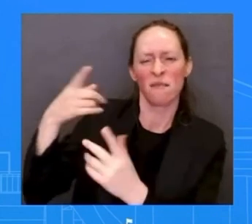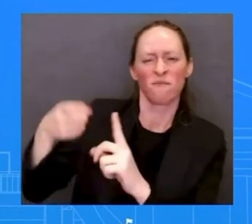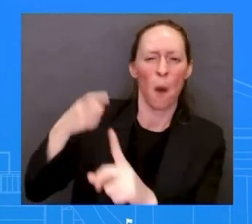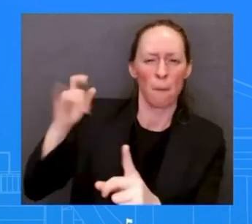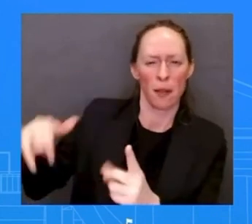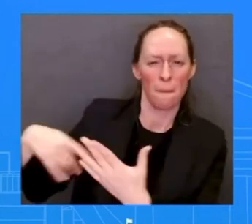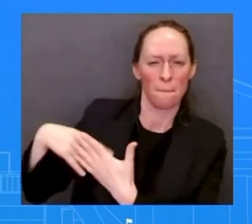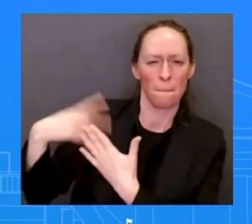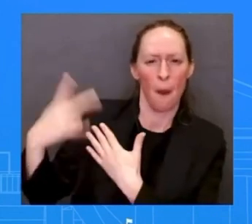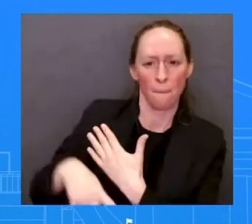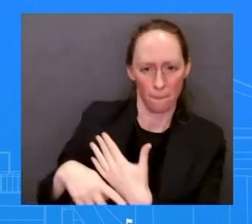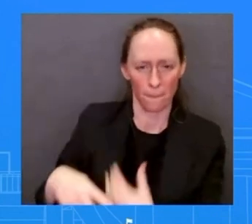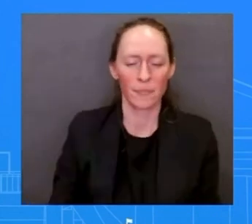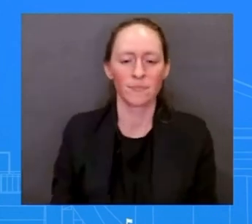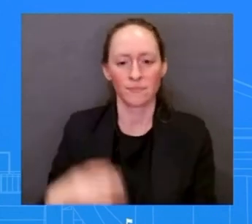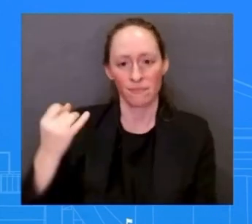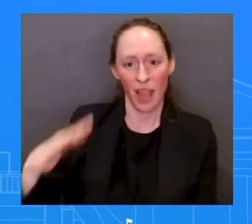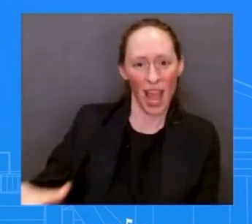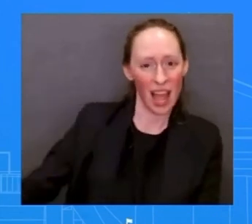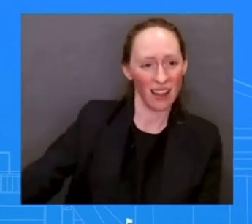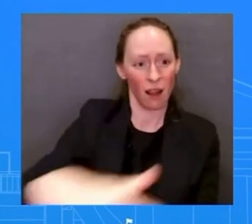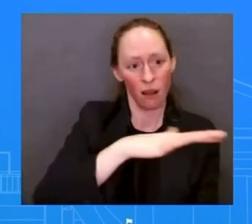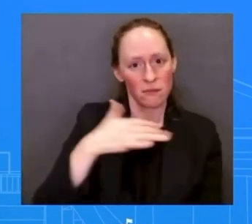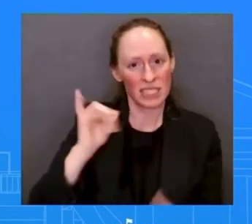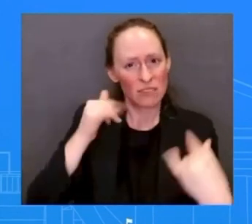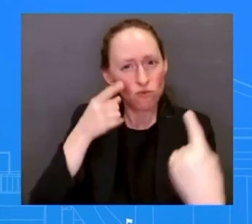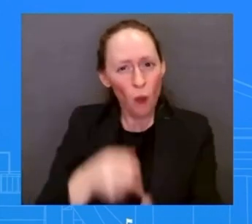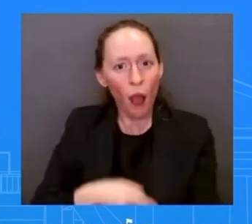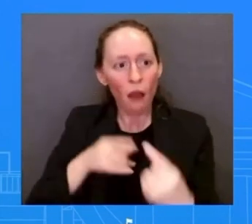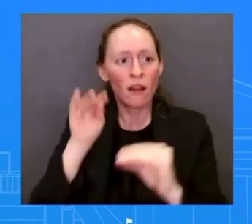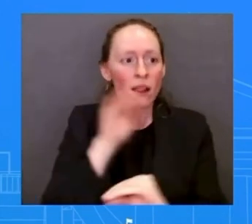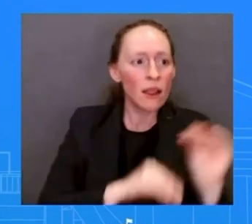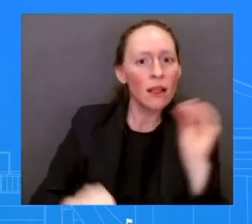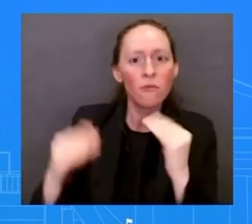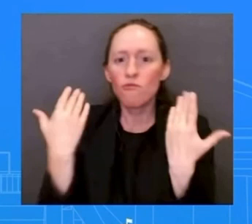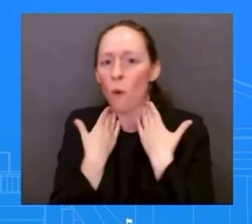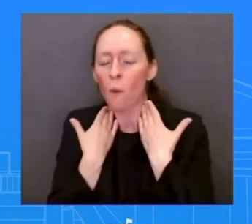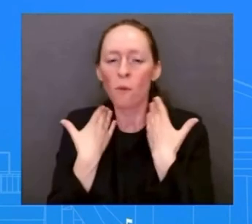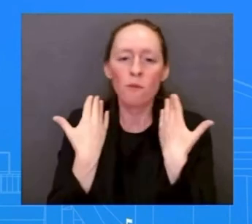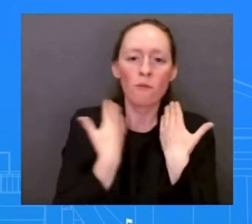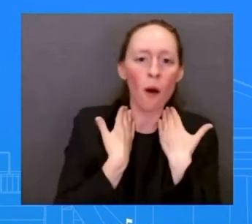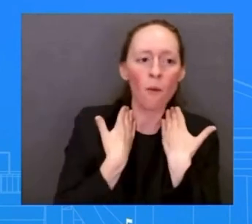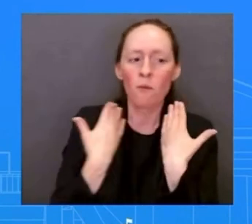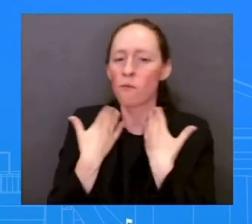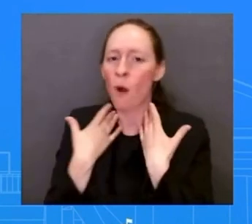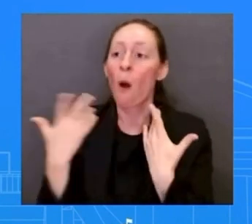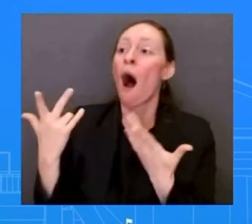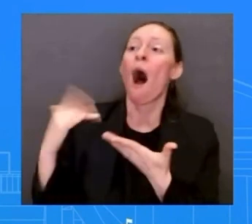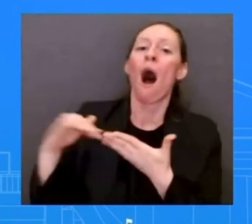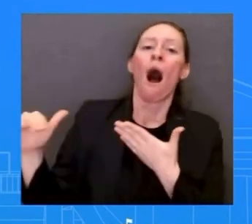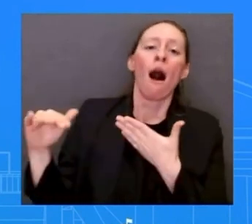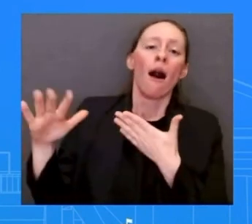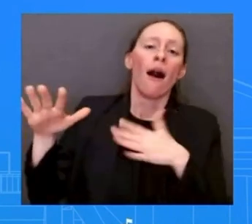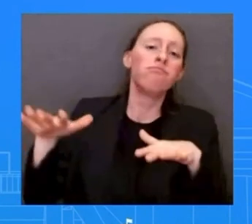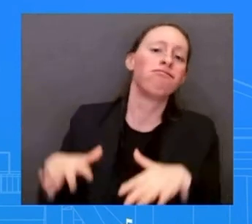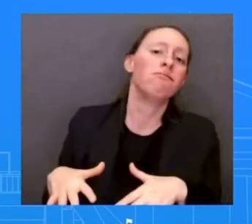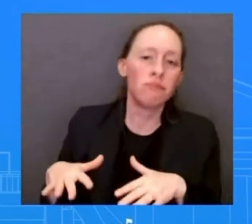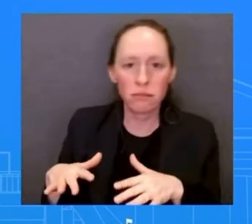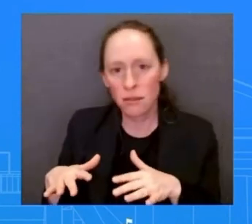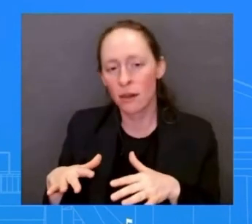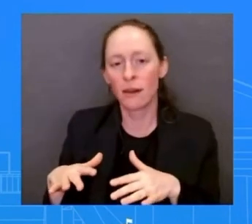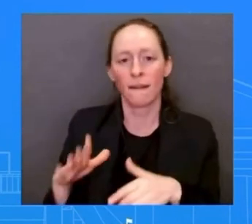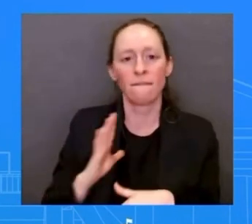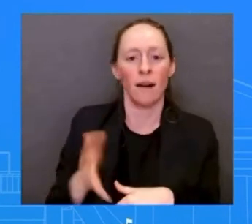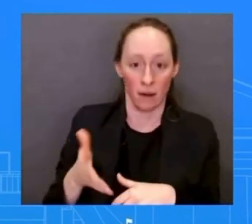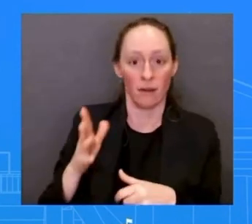a little bit of help. You know, when the secretary started, he gave a very passionate intro about who would have